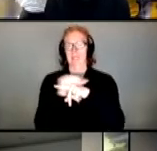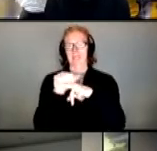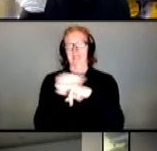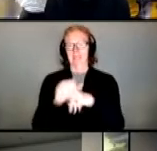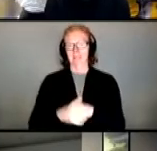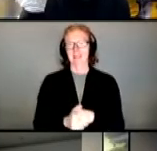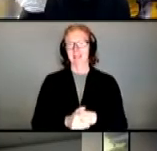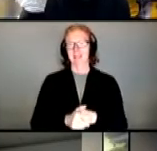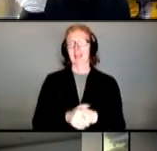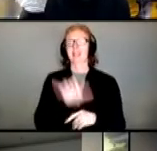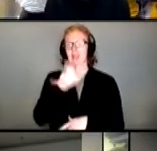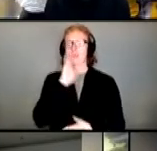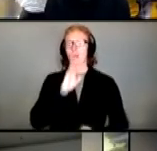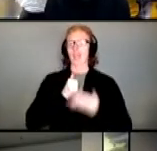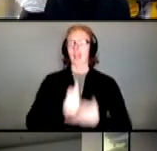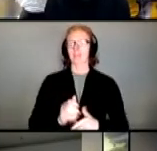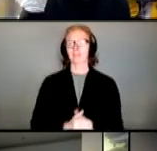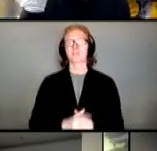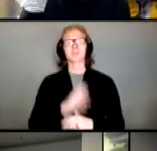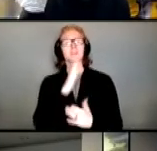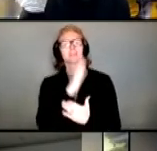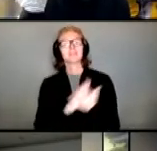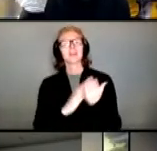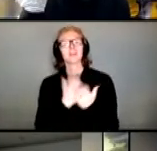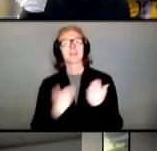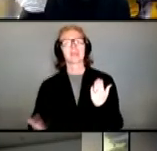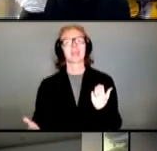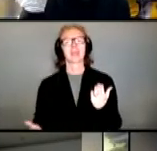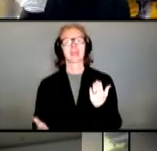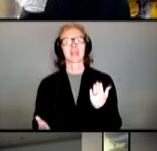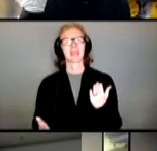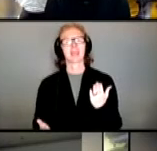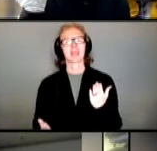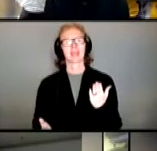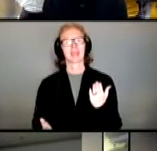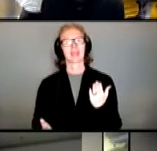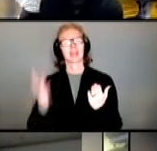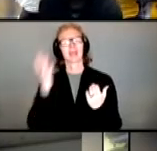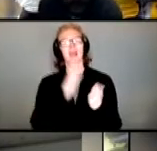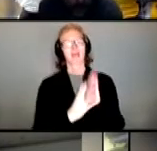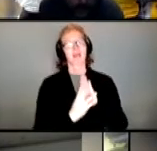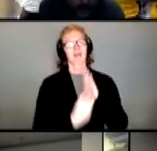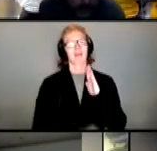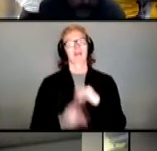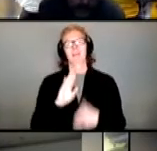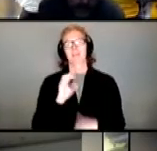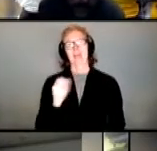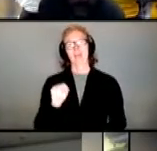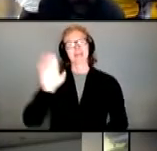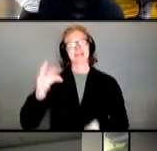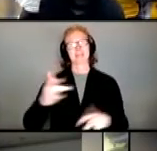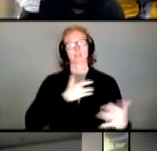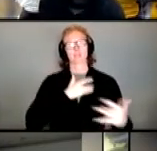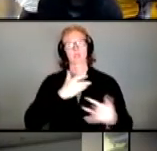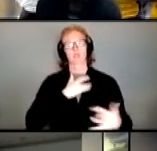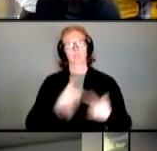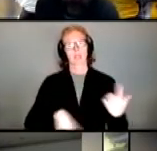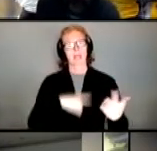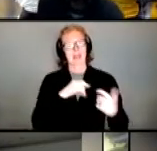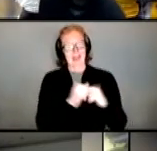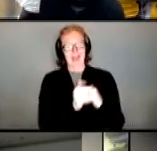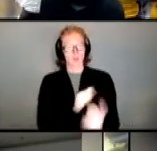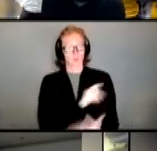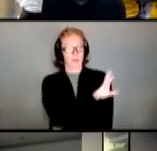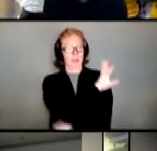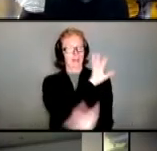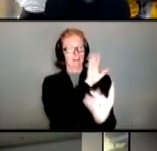then, I mean, there's certain things like I echo Byron's concern about how do we meet and be a